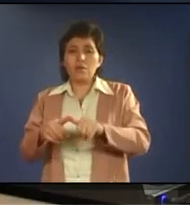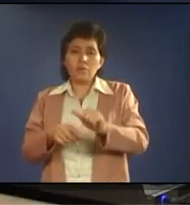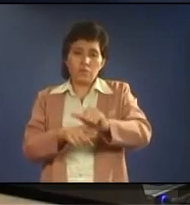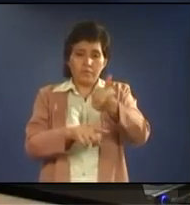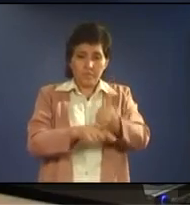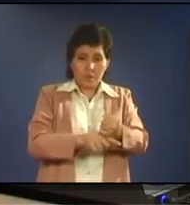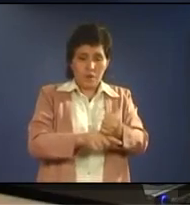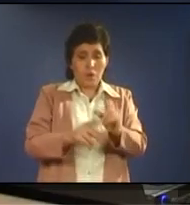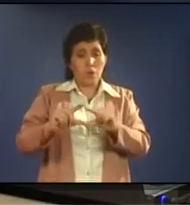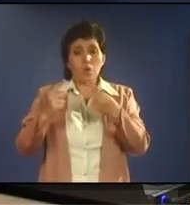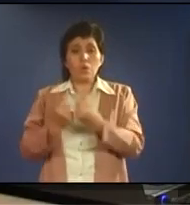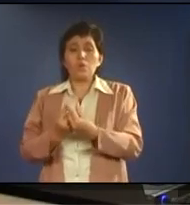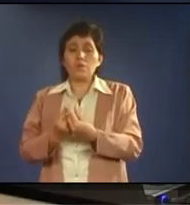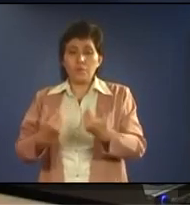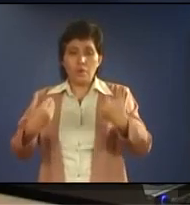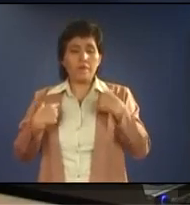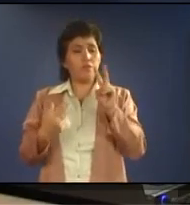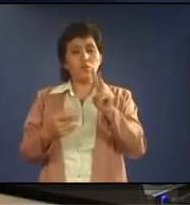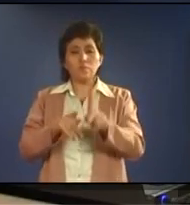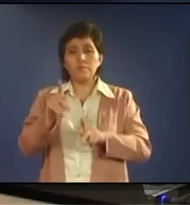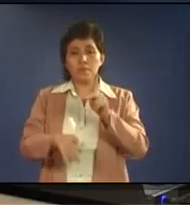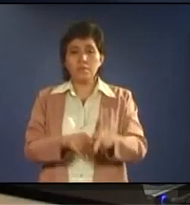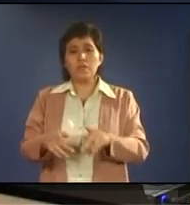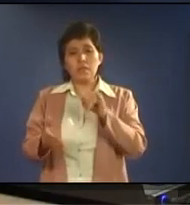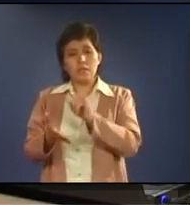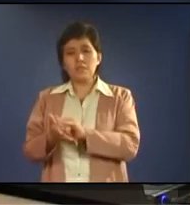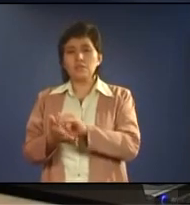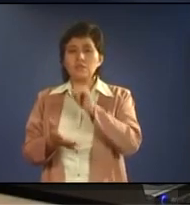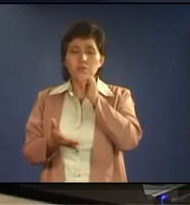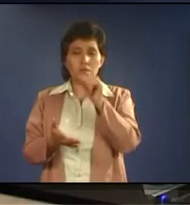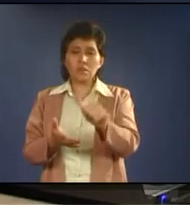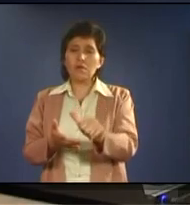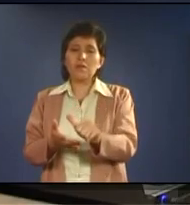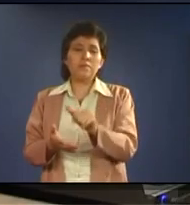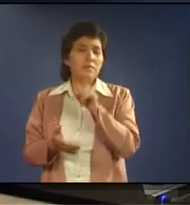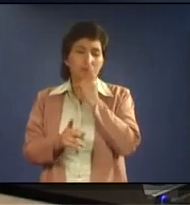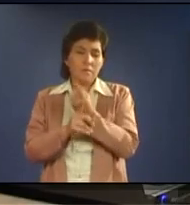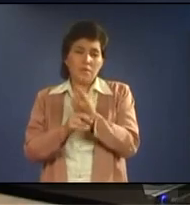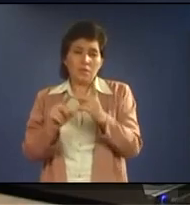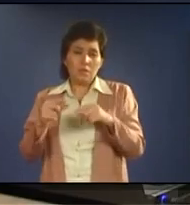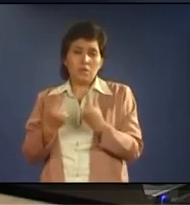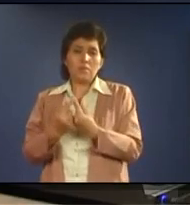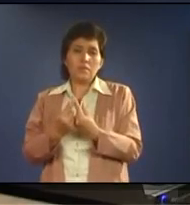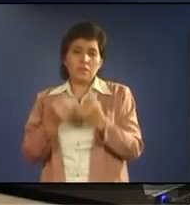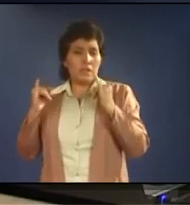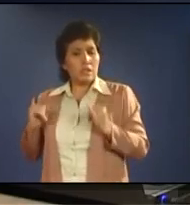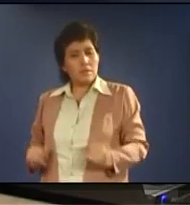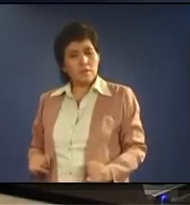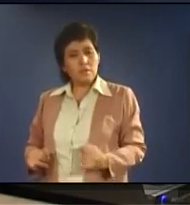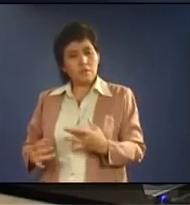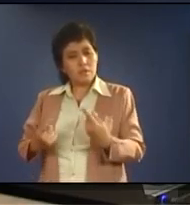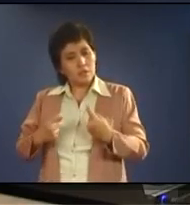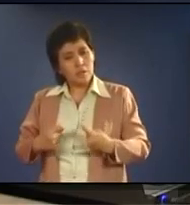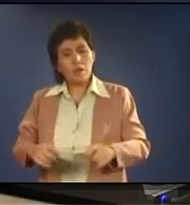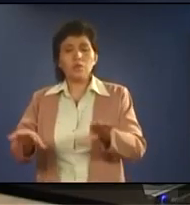of a group. Now, when you have 2 people, that's not necessarily a group. It's more an individual trying to do 2